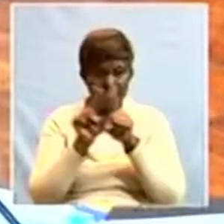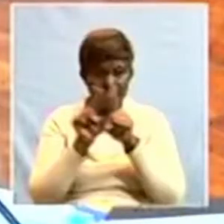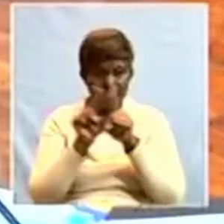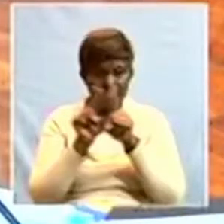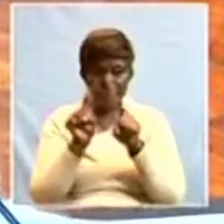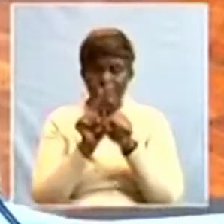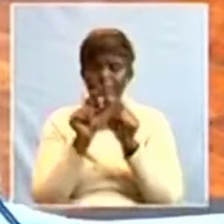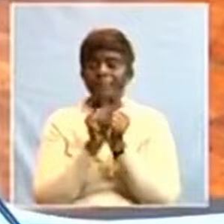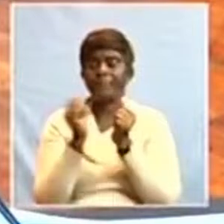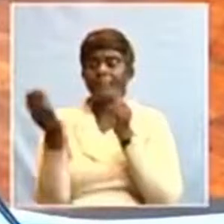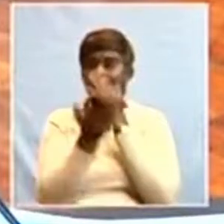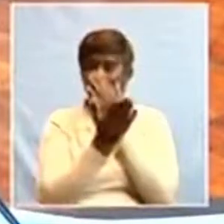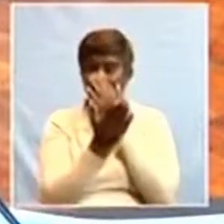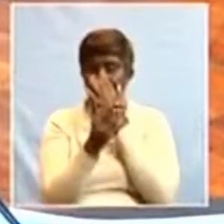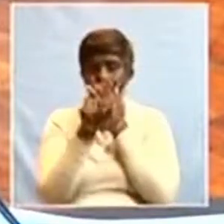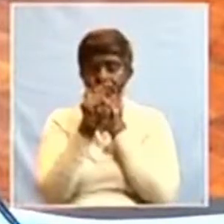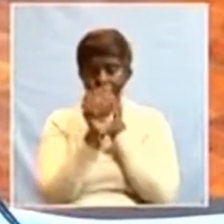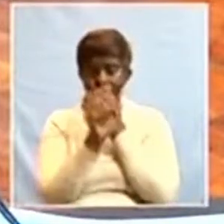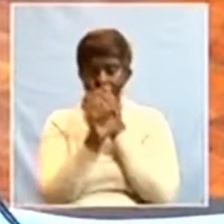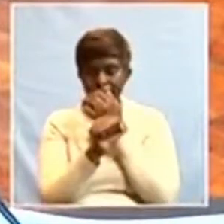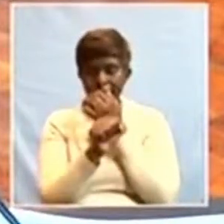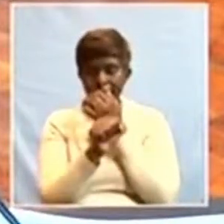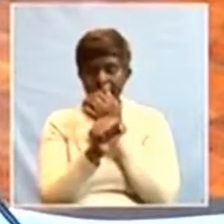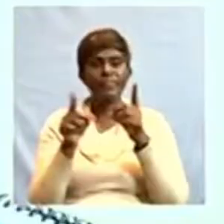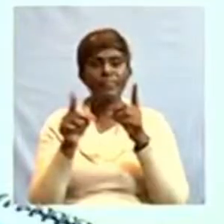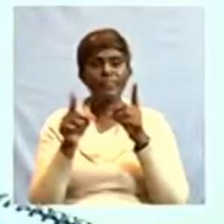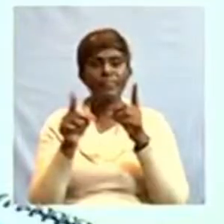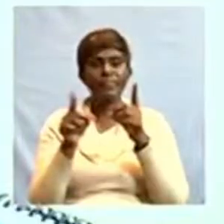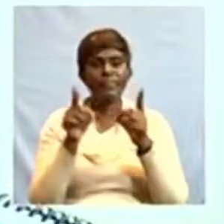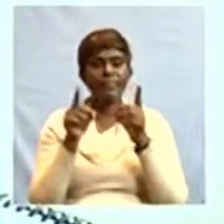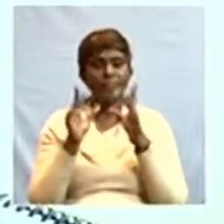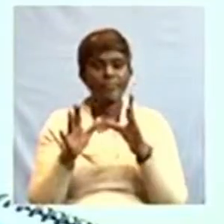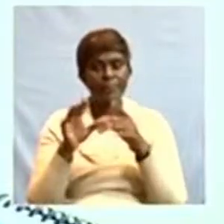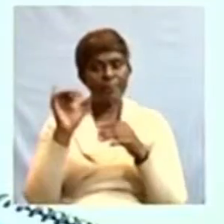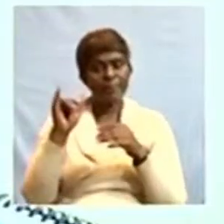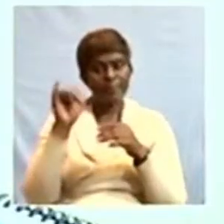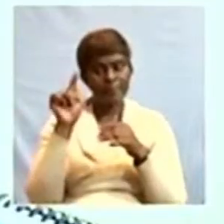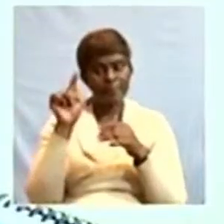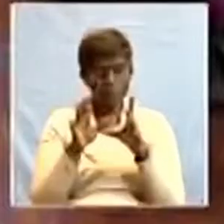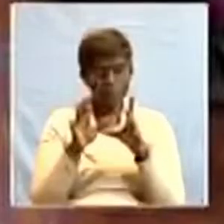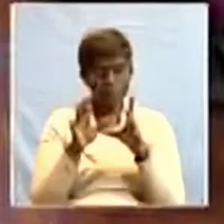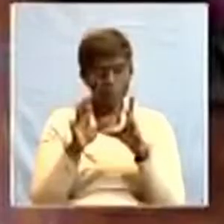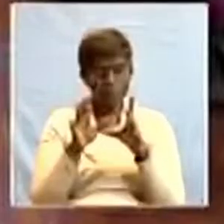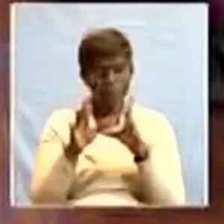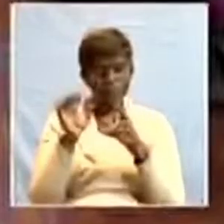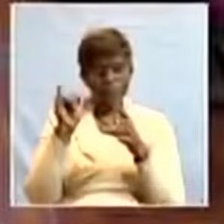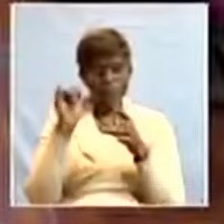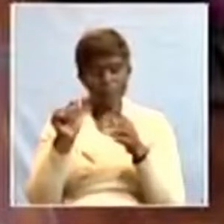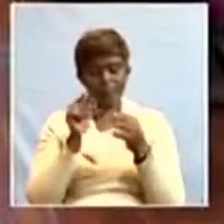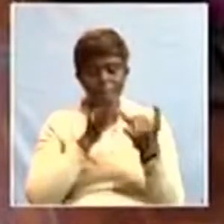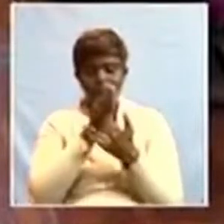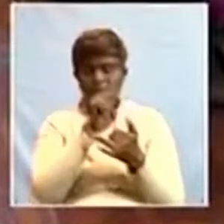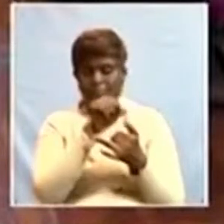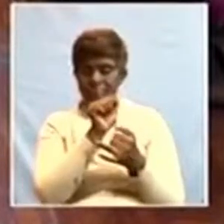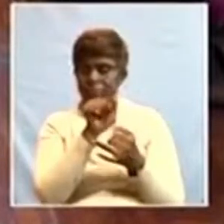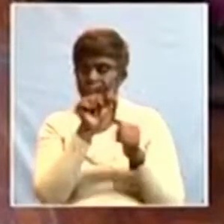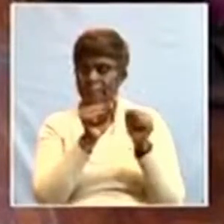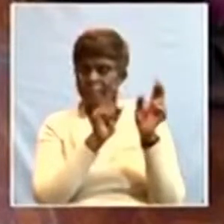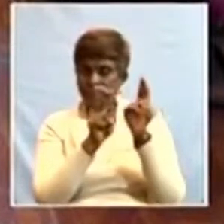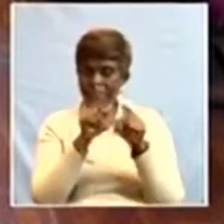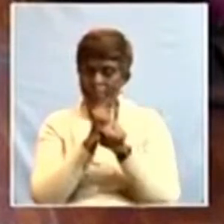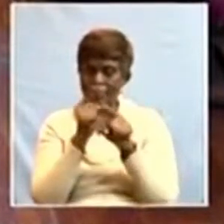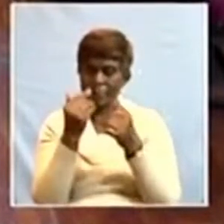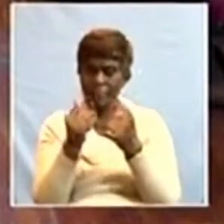With you. PS. Director, IT. IT through the PS, you can respond to Just questions. explain